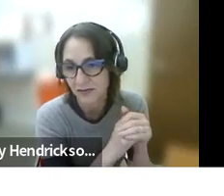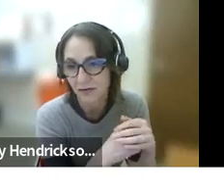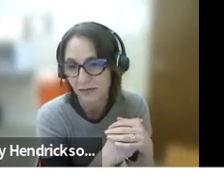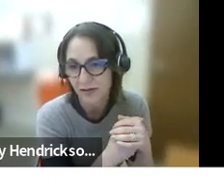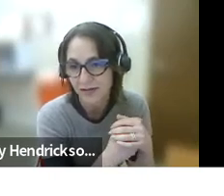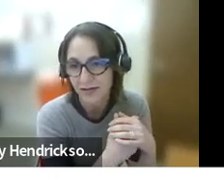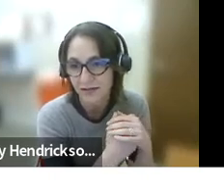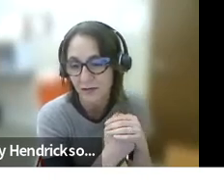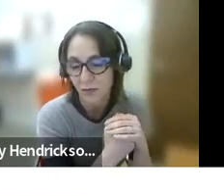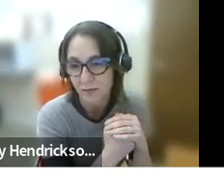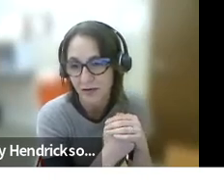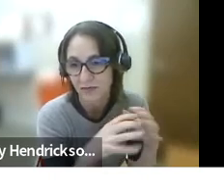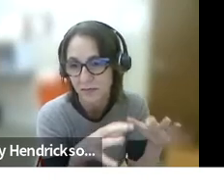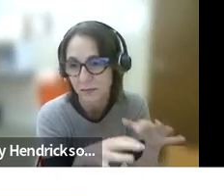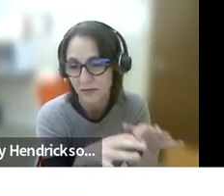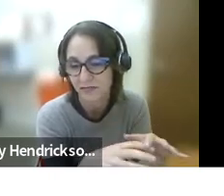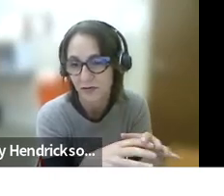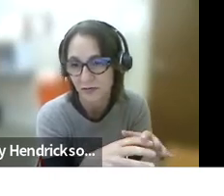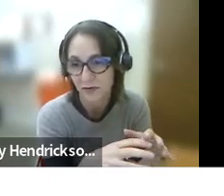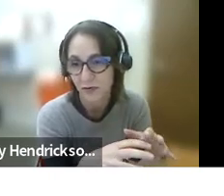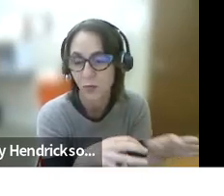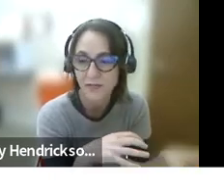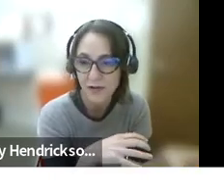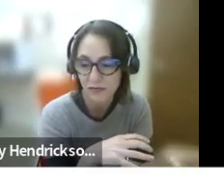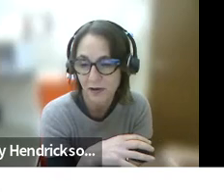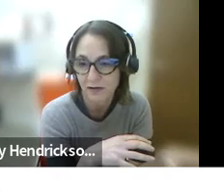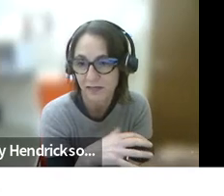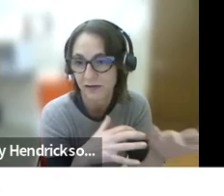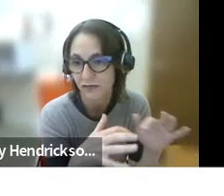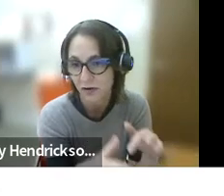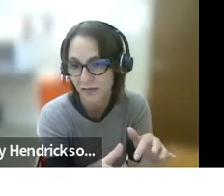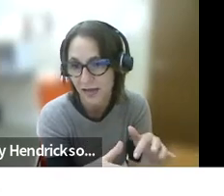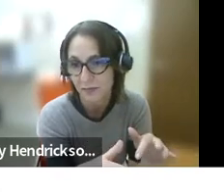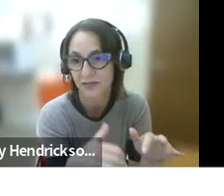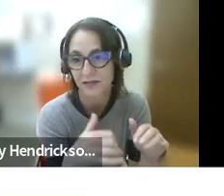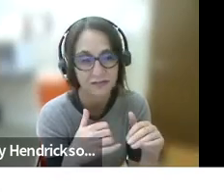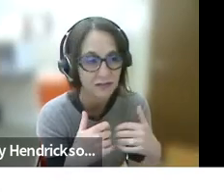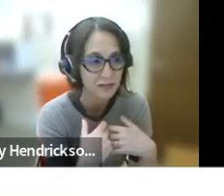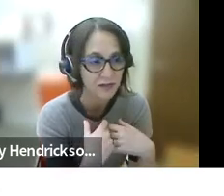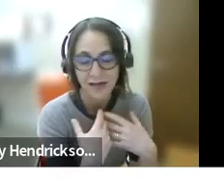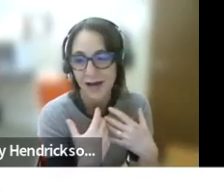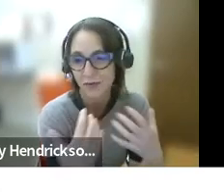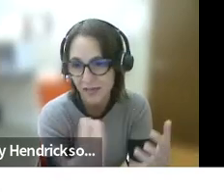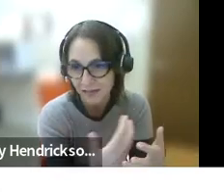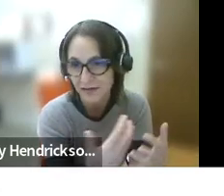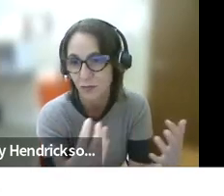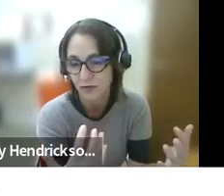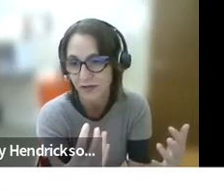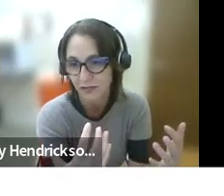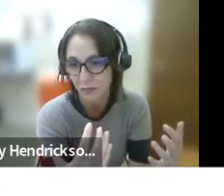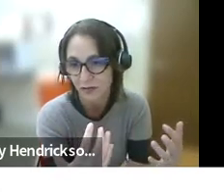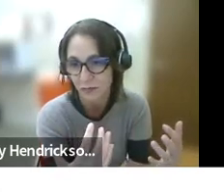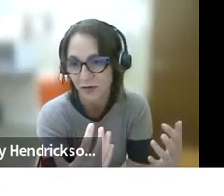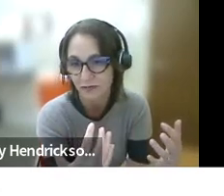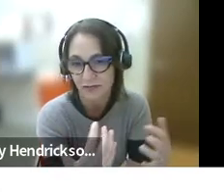peers, DCRs. I'd like to hear more about from people in the field when they respond to things. What are the gaps that they see? How would they like to